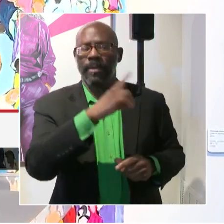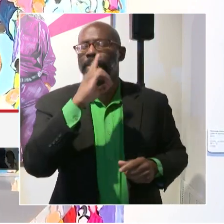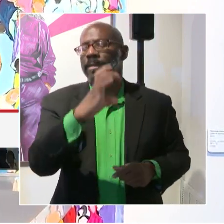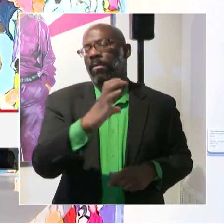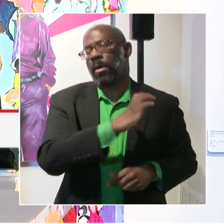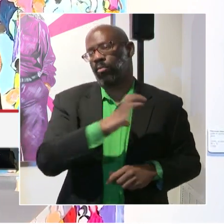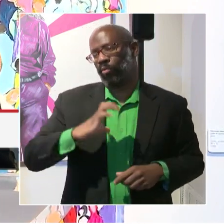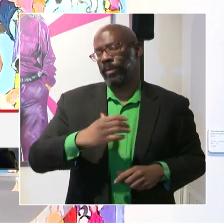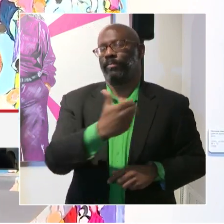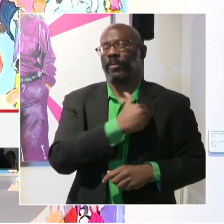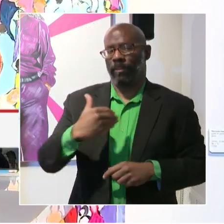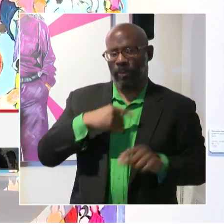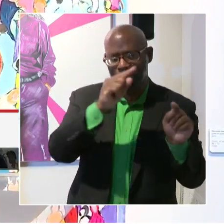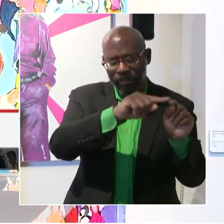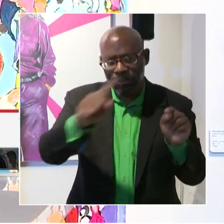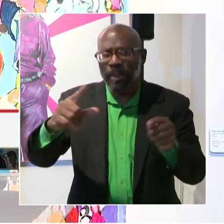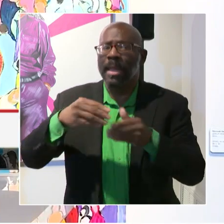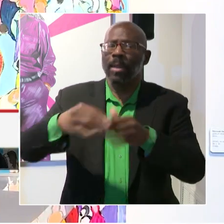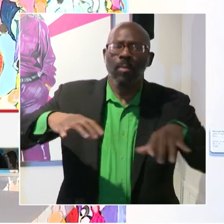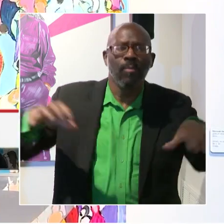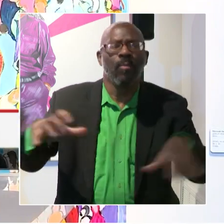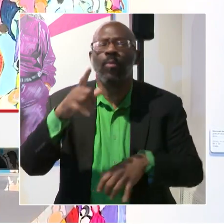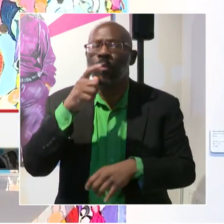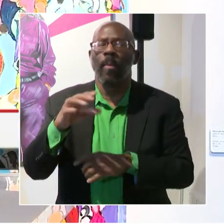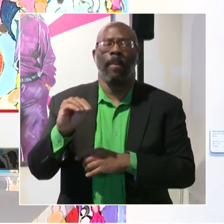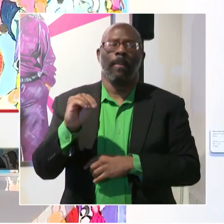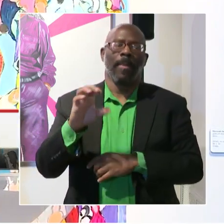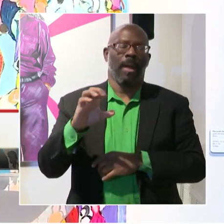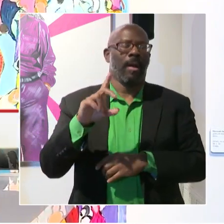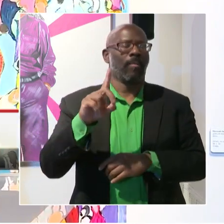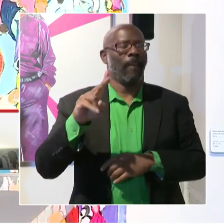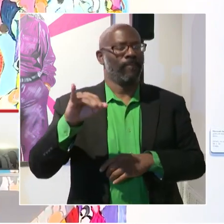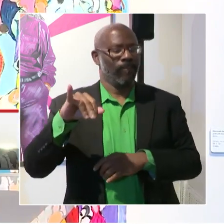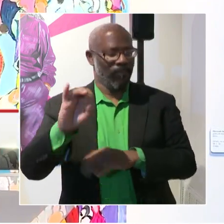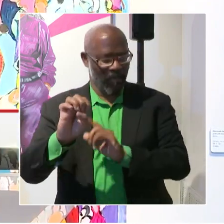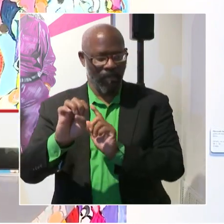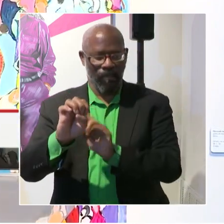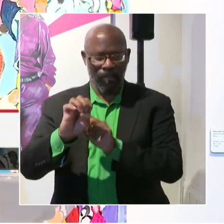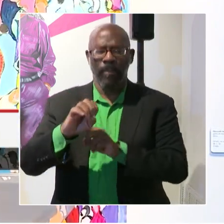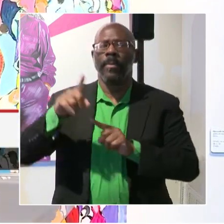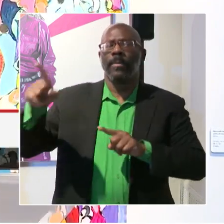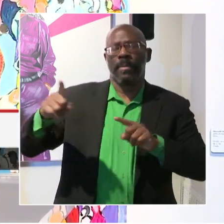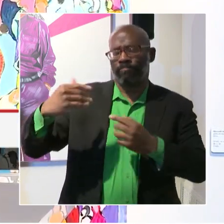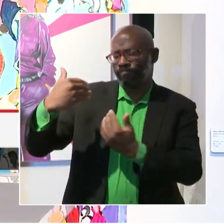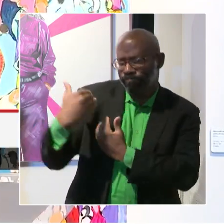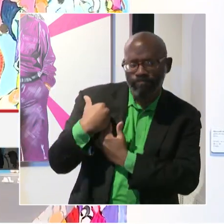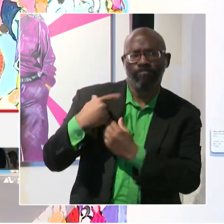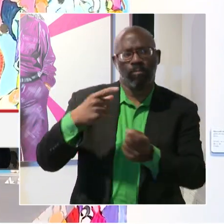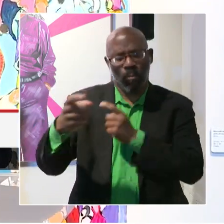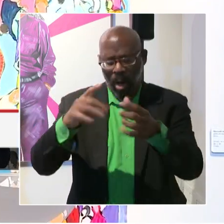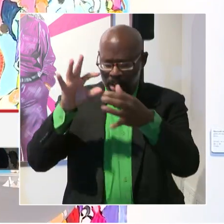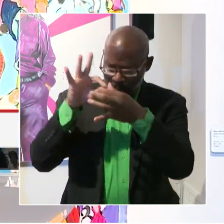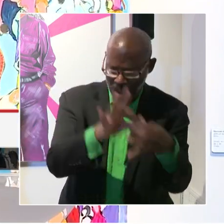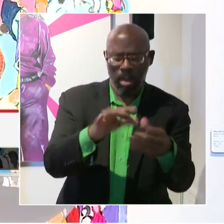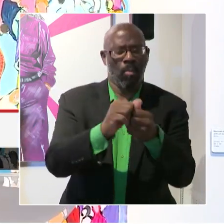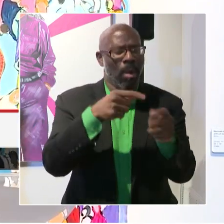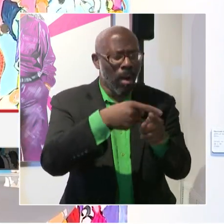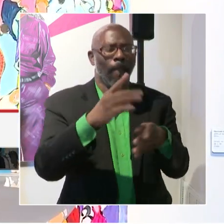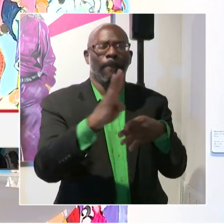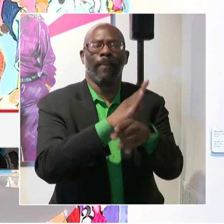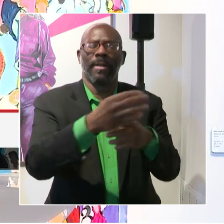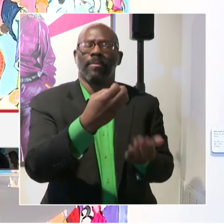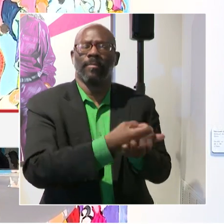Councilmember Kenya McDuffie, who chairs the Business and Economic Development Committee for the